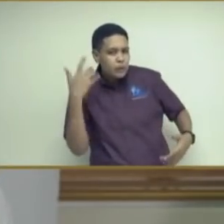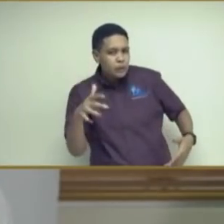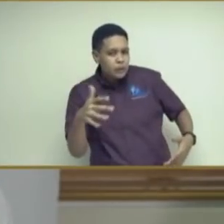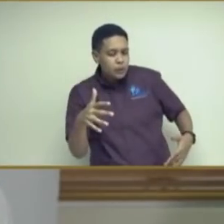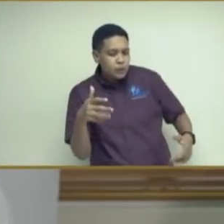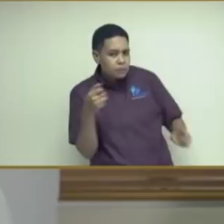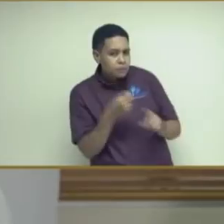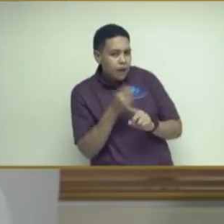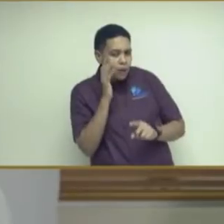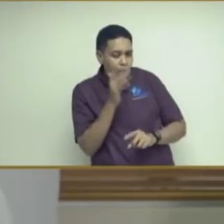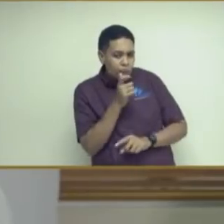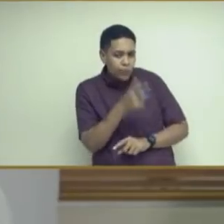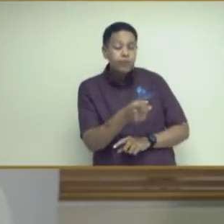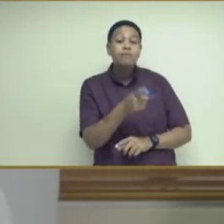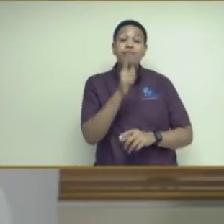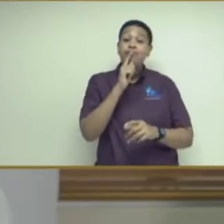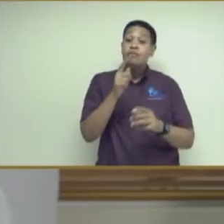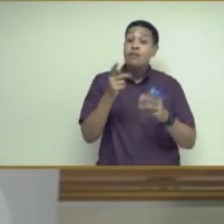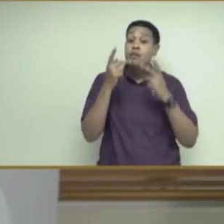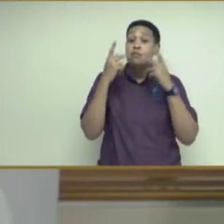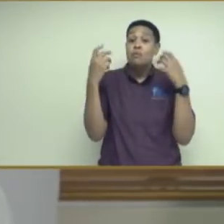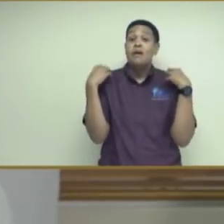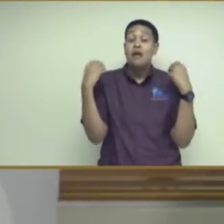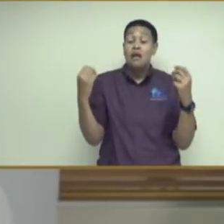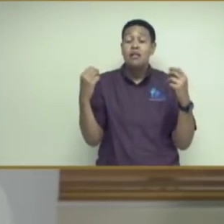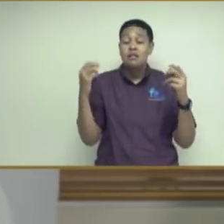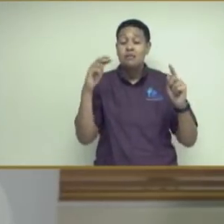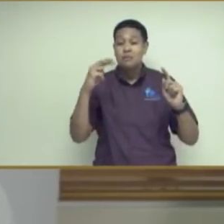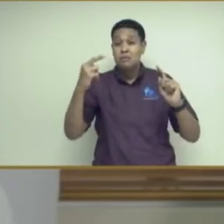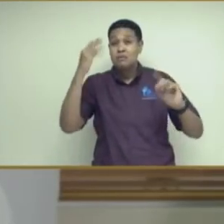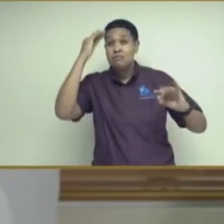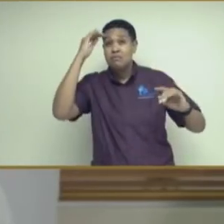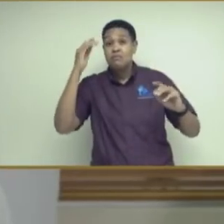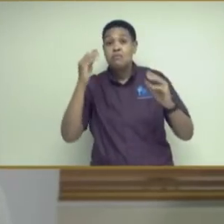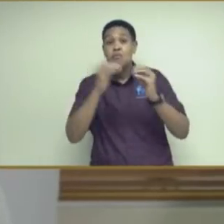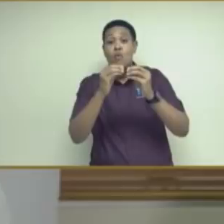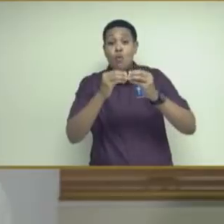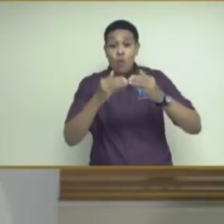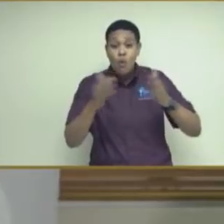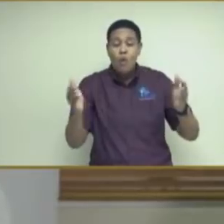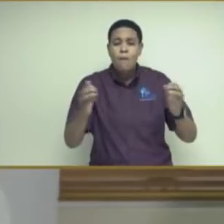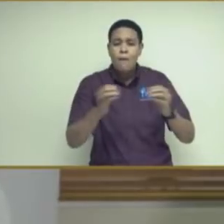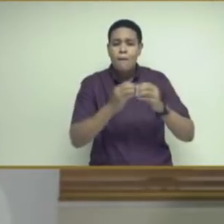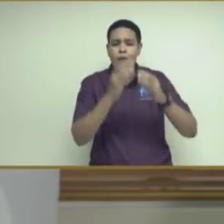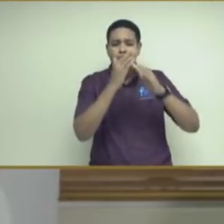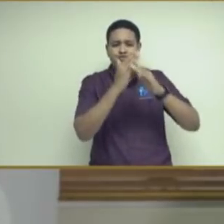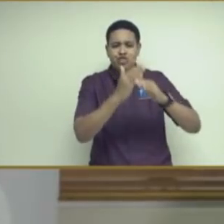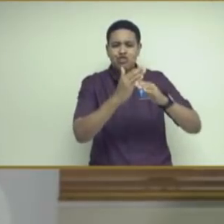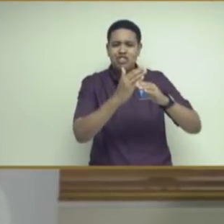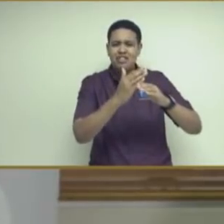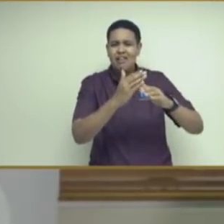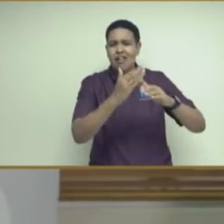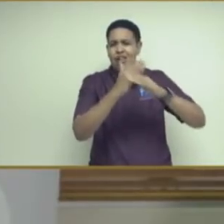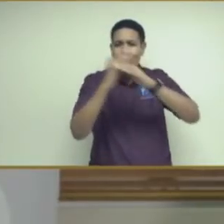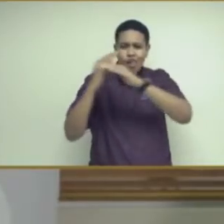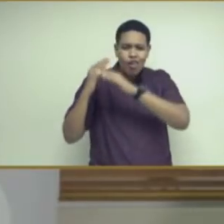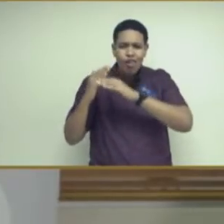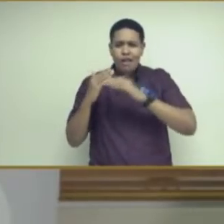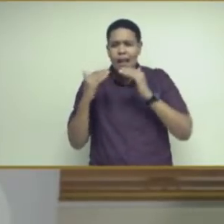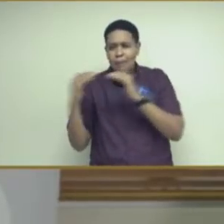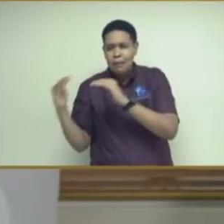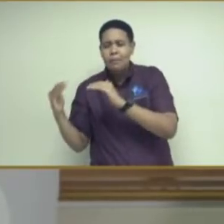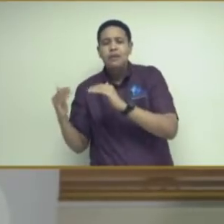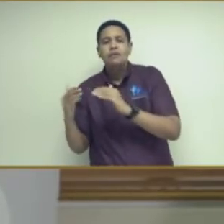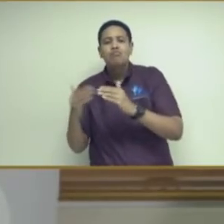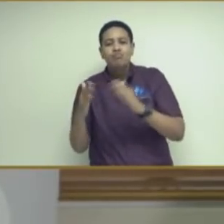the context of opening up or further removal of restrictions, to look at those